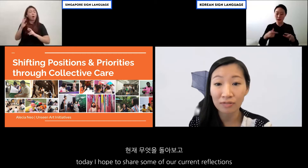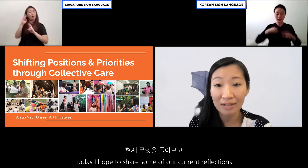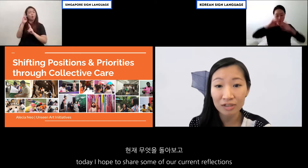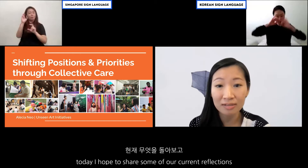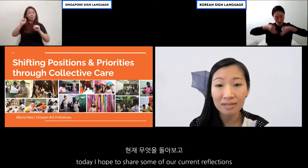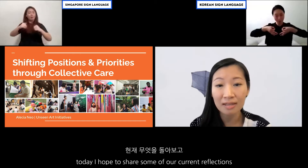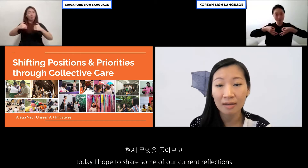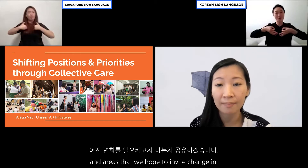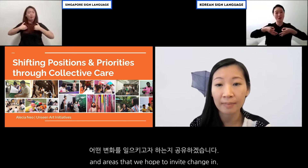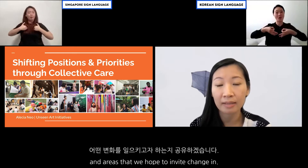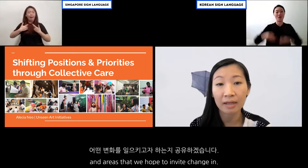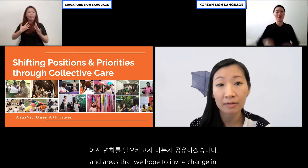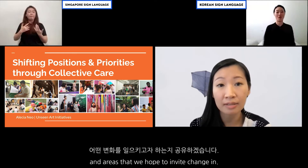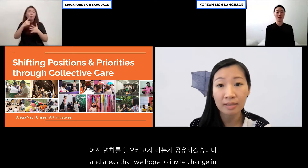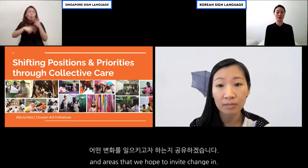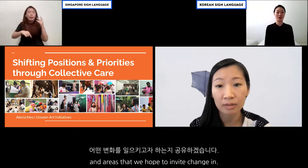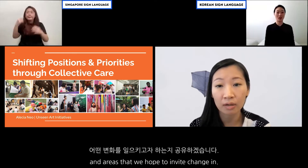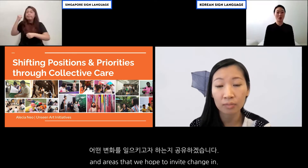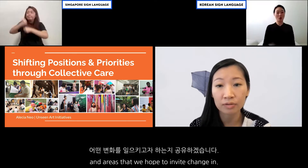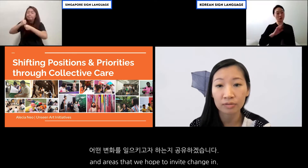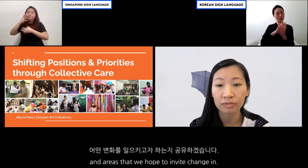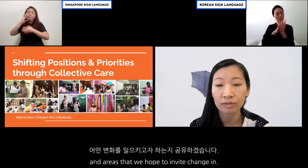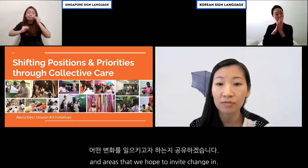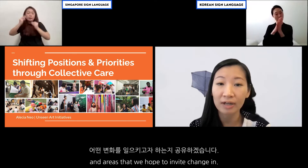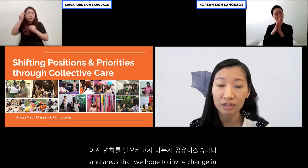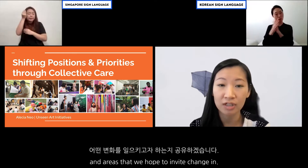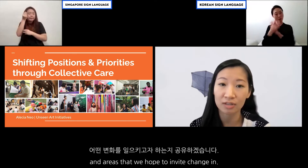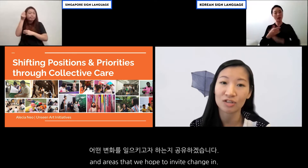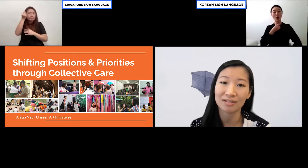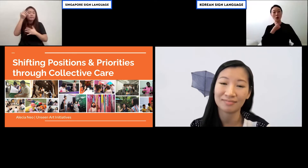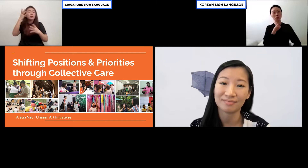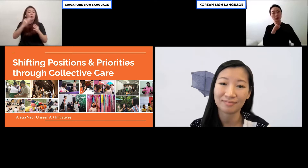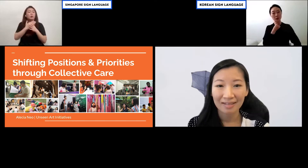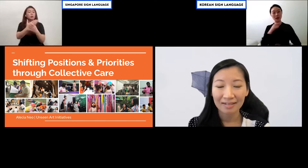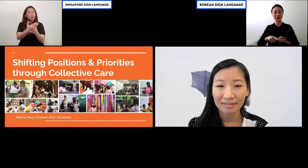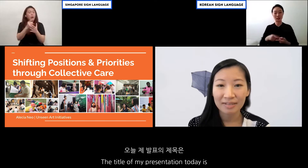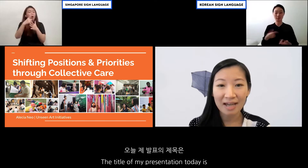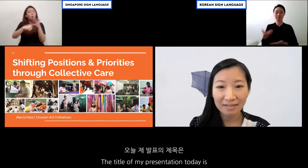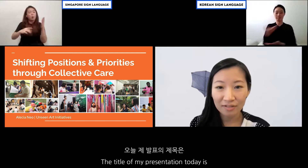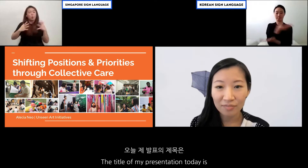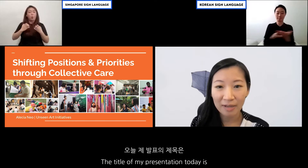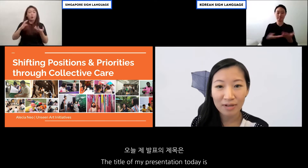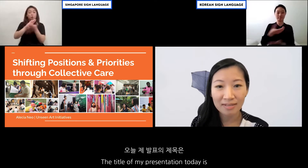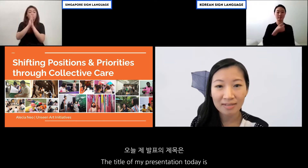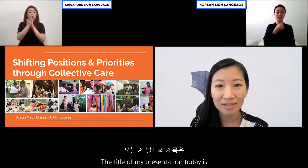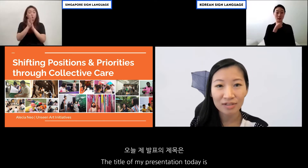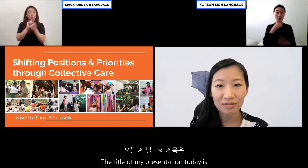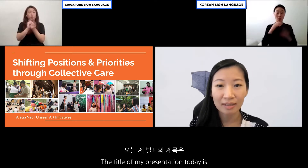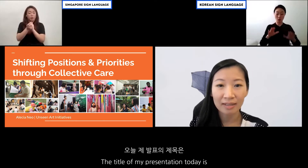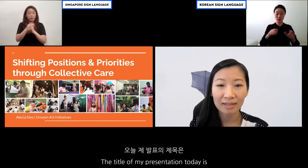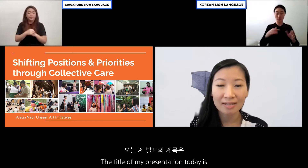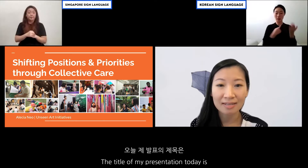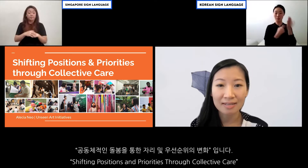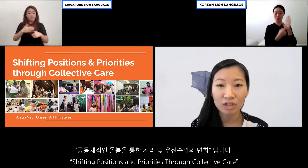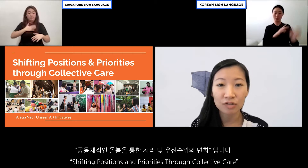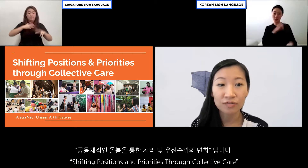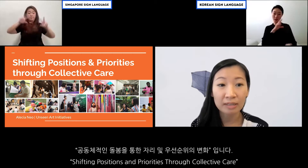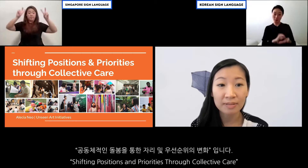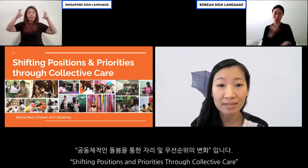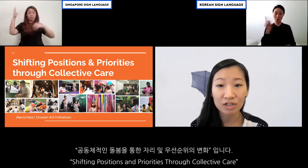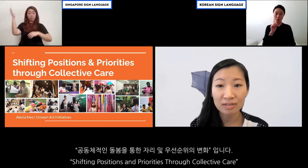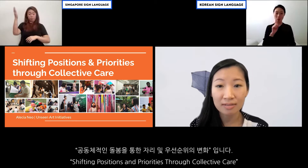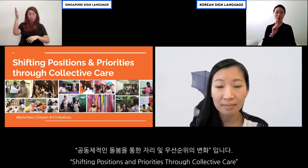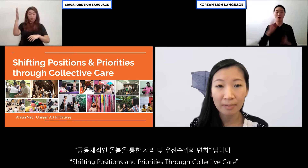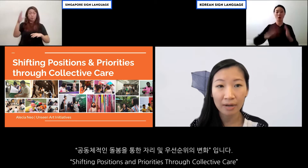current reflections and areas that we hope to invite change in. The title of my presentation today is